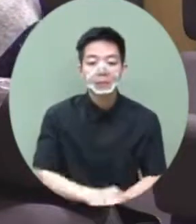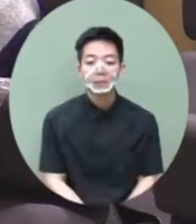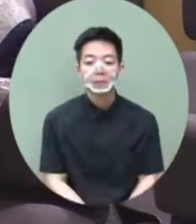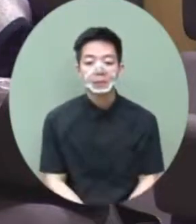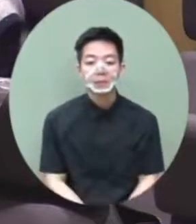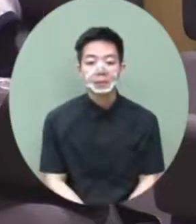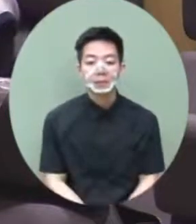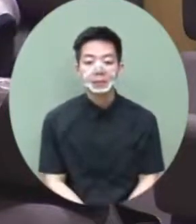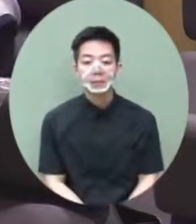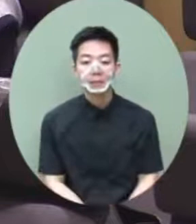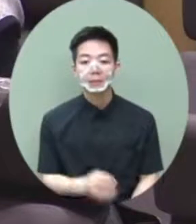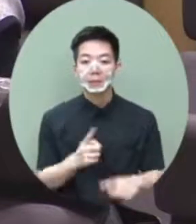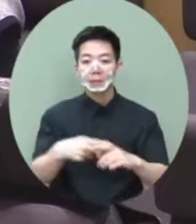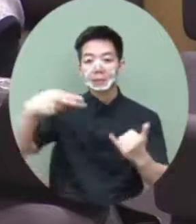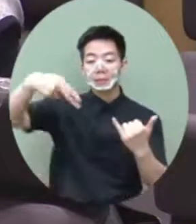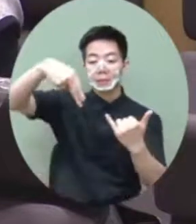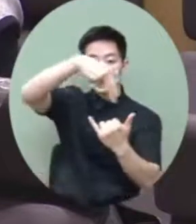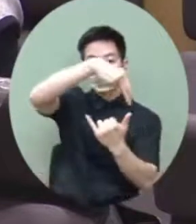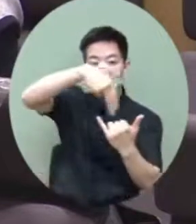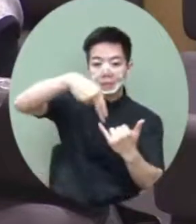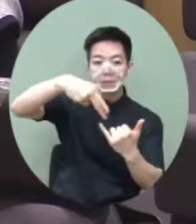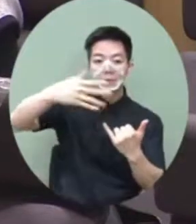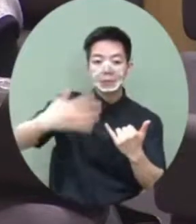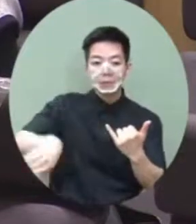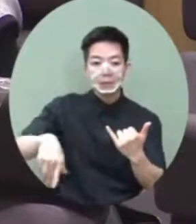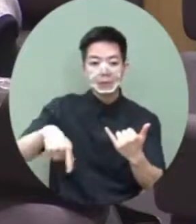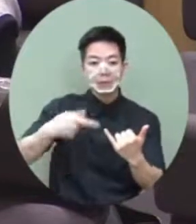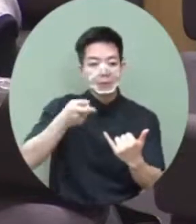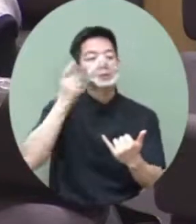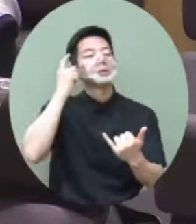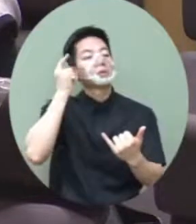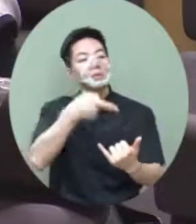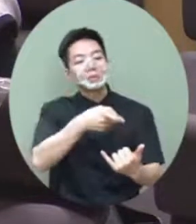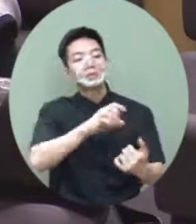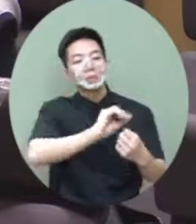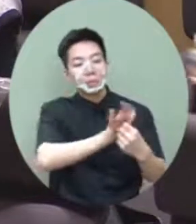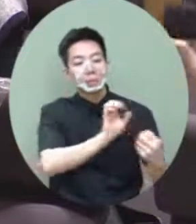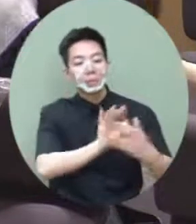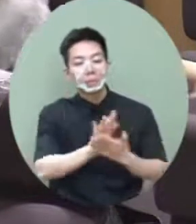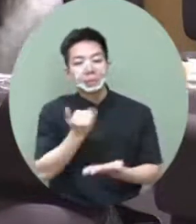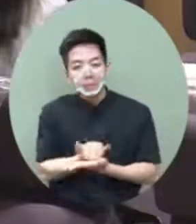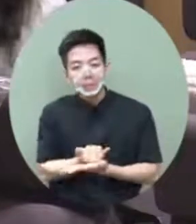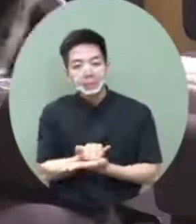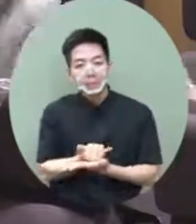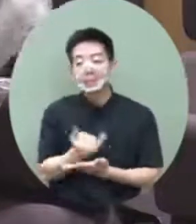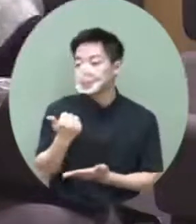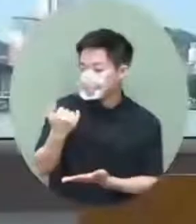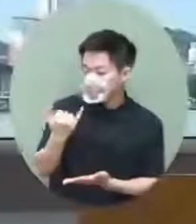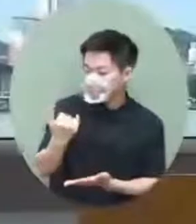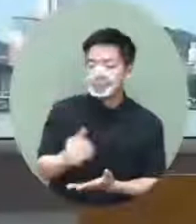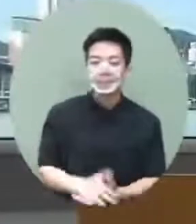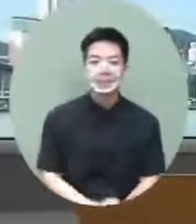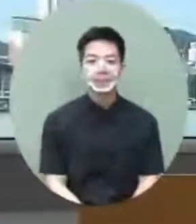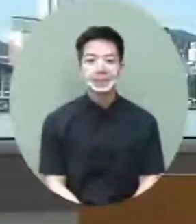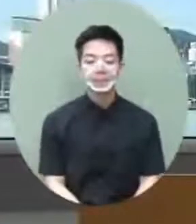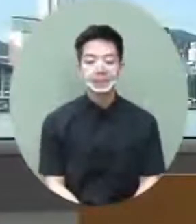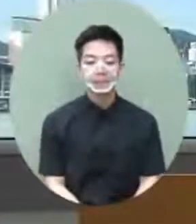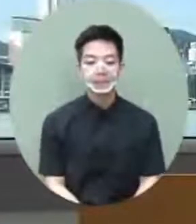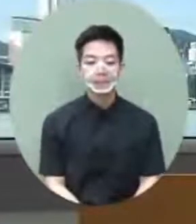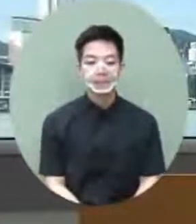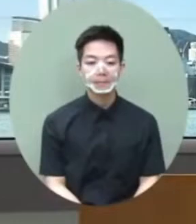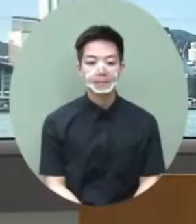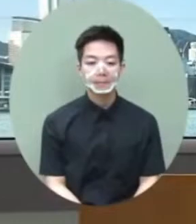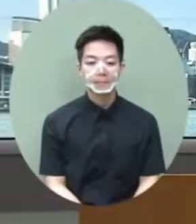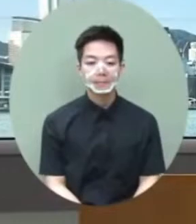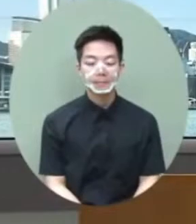because it wasn't known that they have been tested positive when before they died, or it was only known